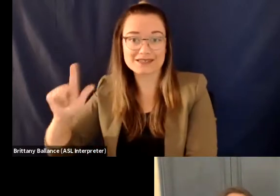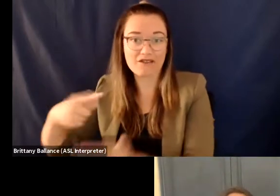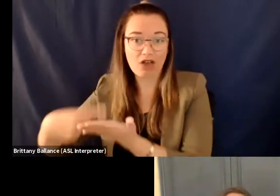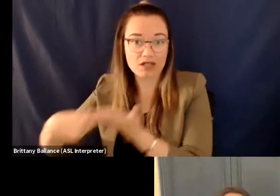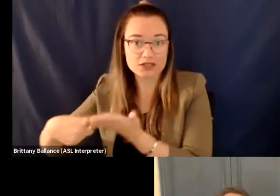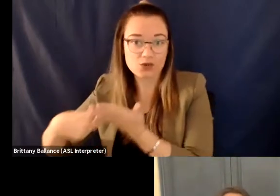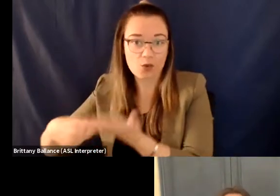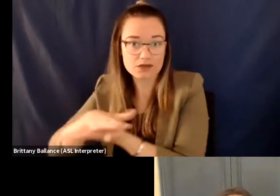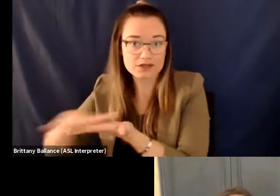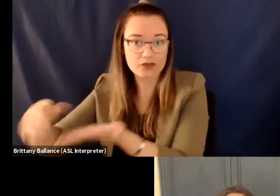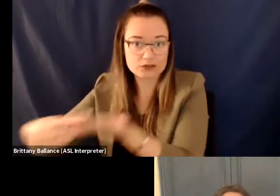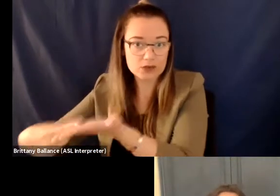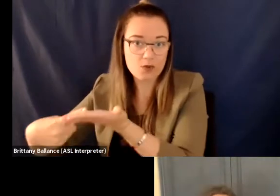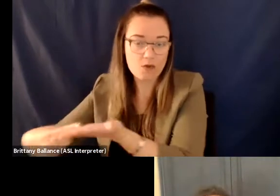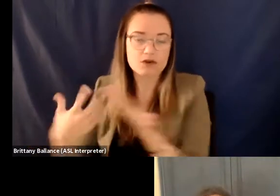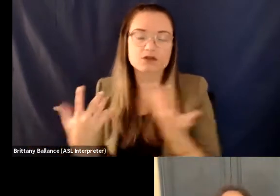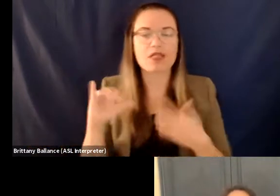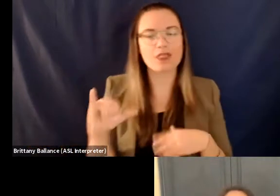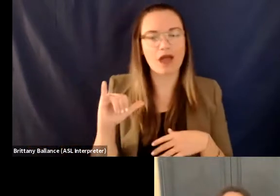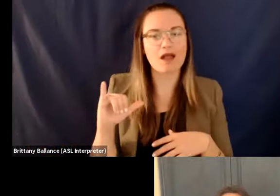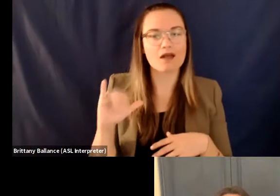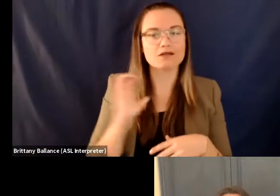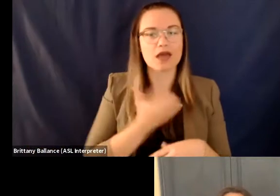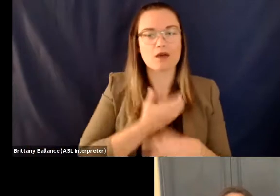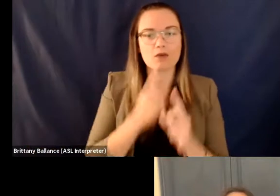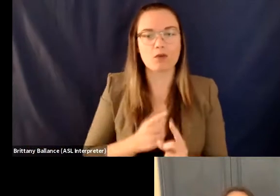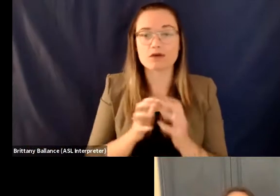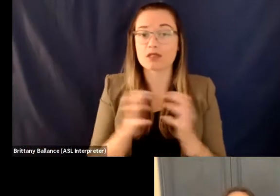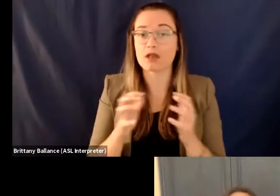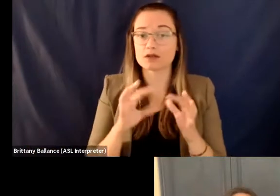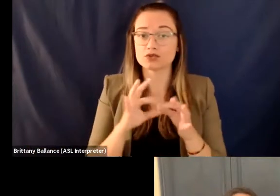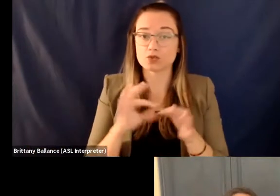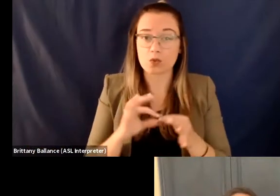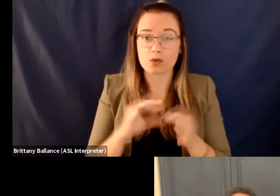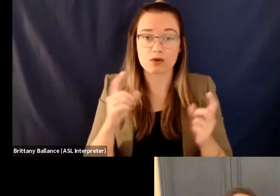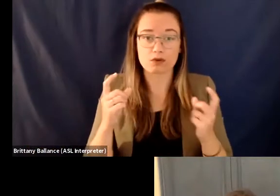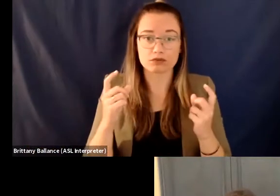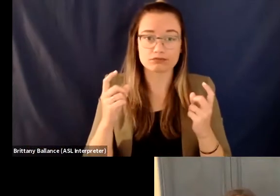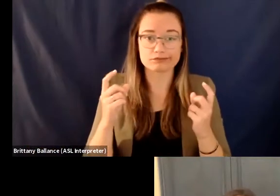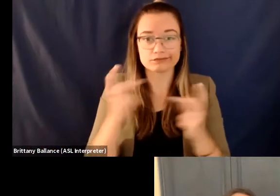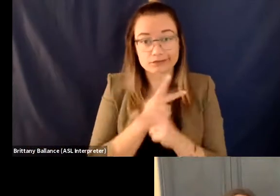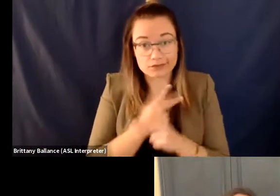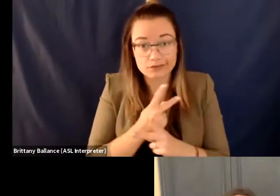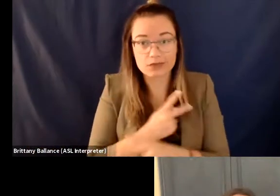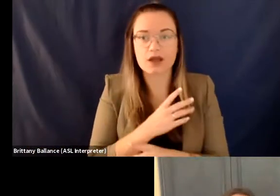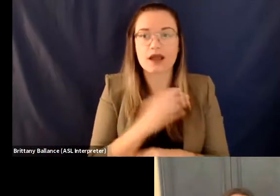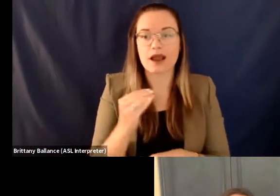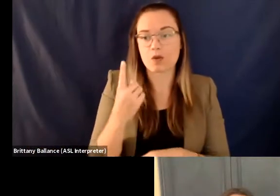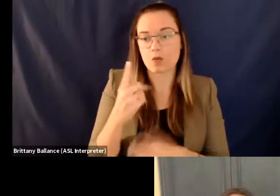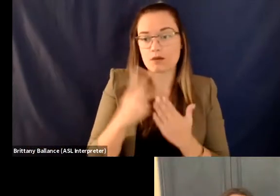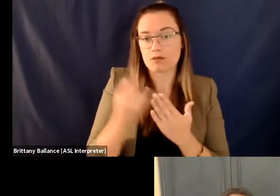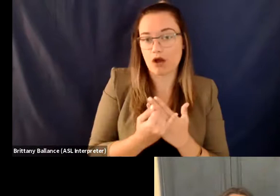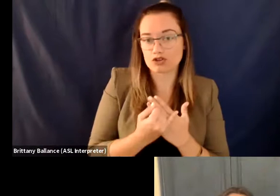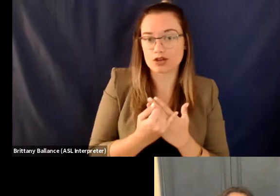we're at. So I think there's a lot to question, and I think the whole idea of the project for me, or one of the ideas, was